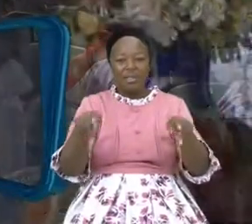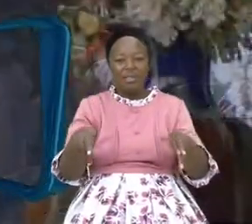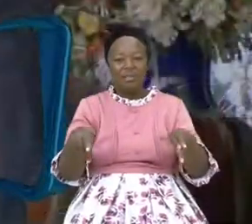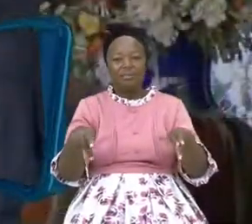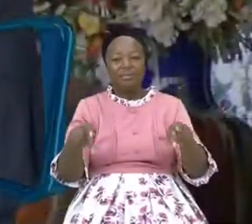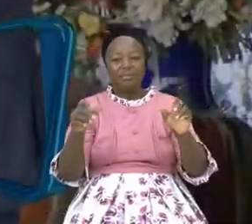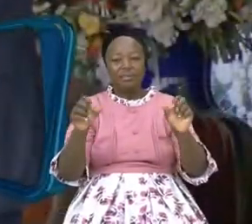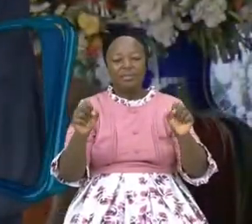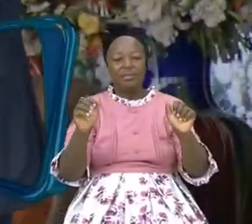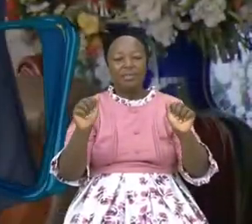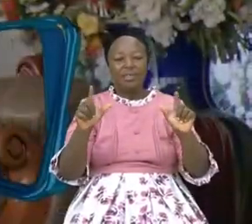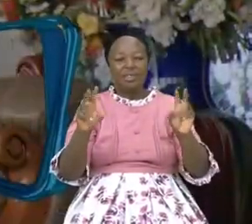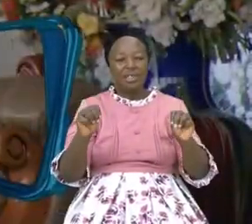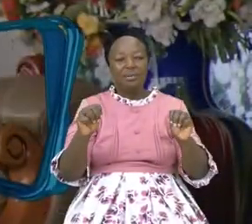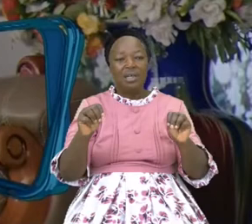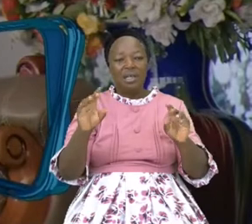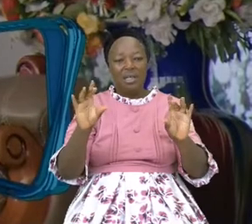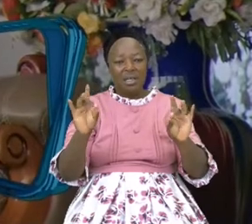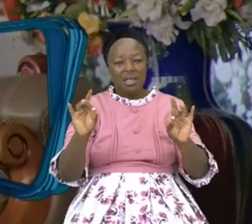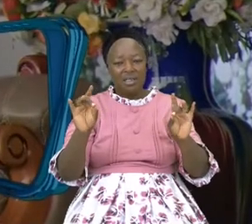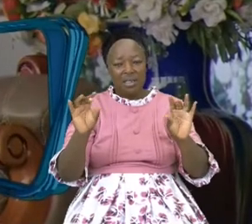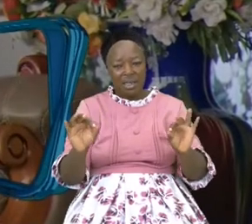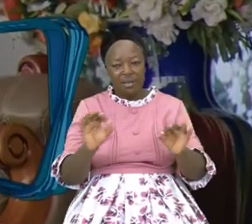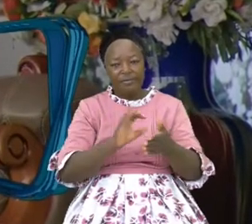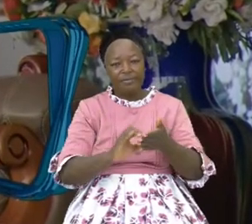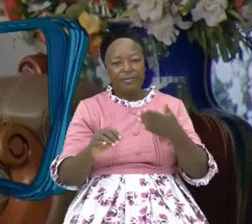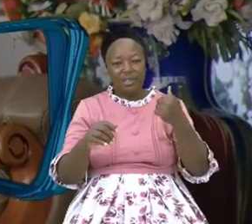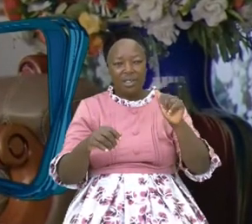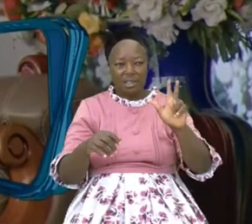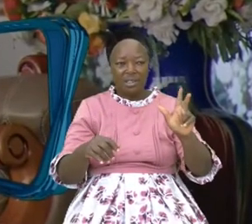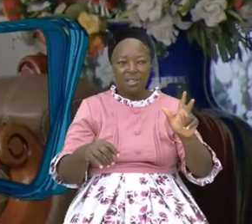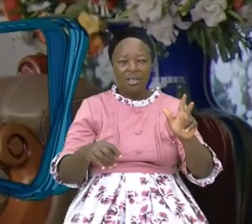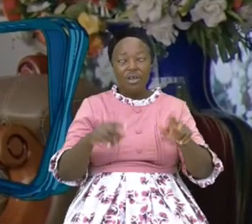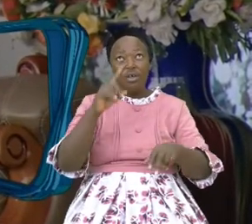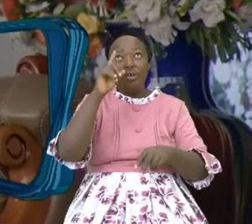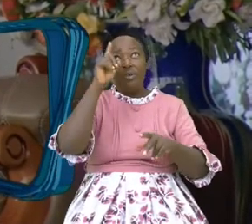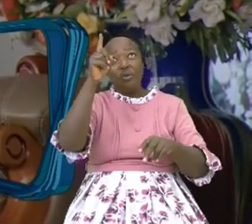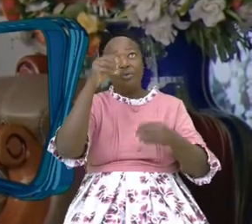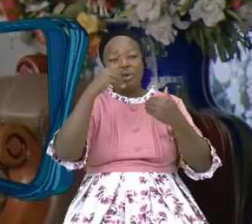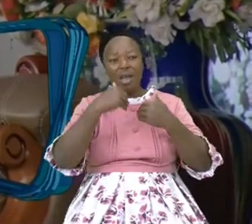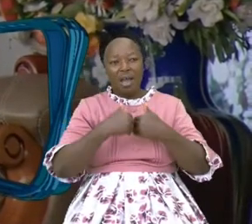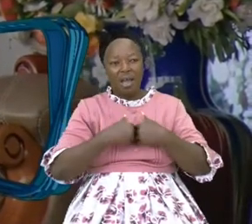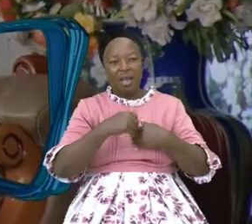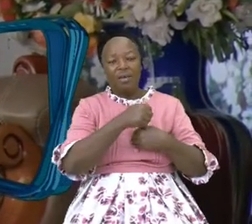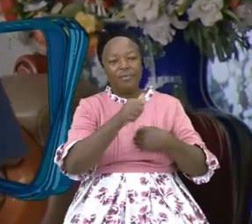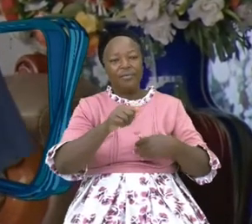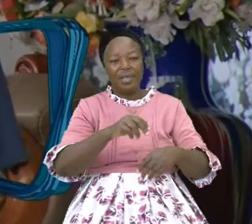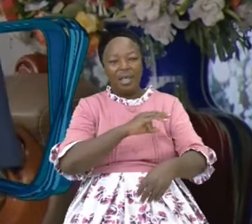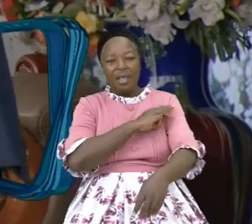89 verse 13. Thou hast a mighty arm. Thou